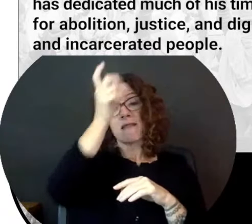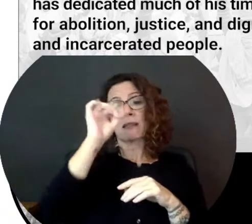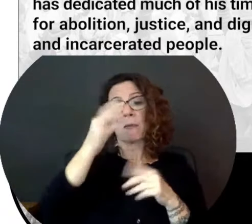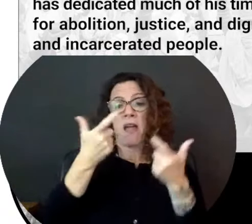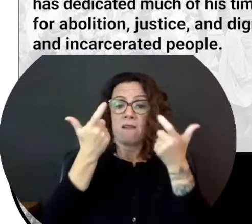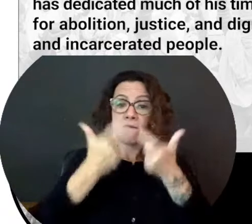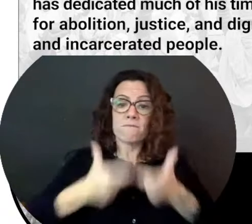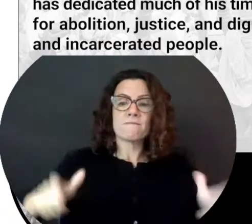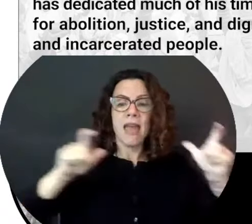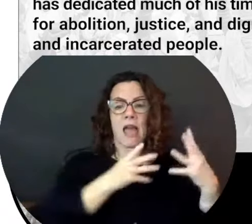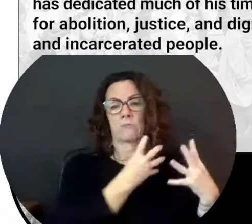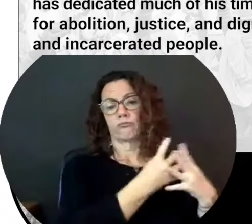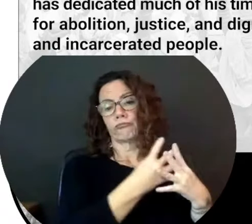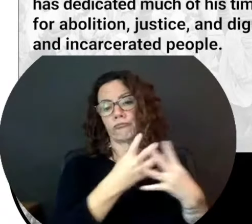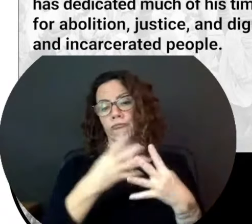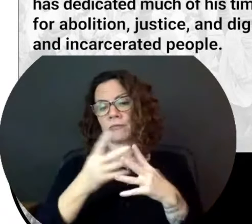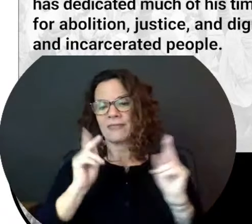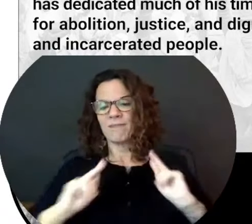change.